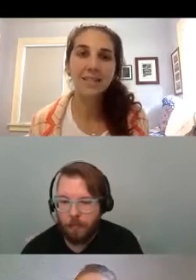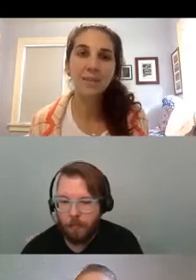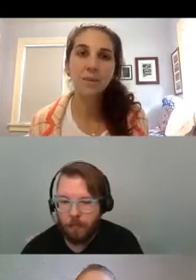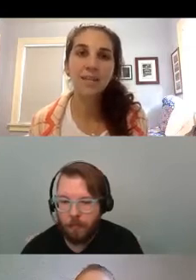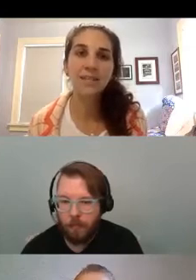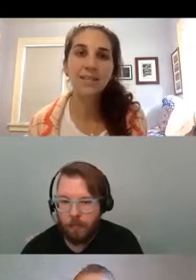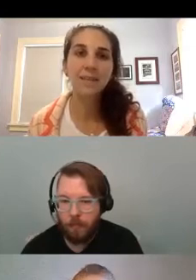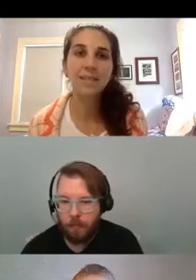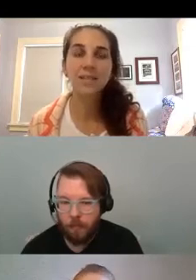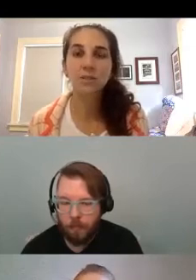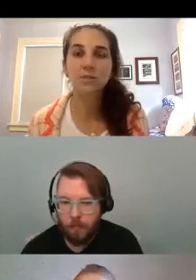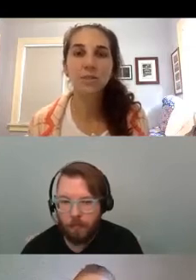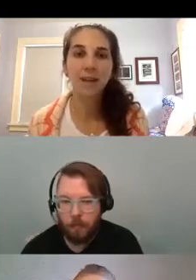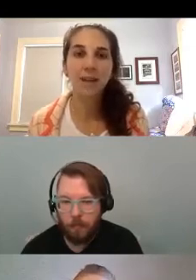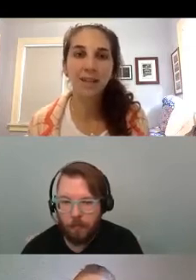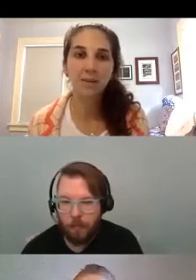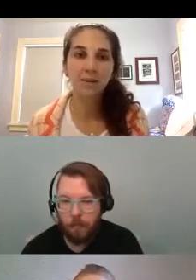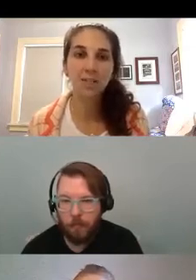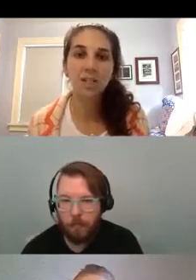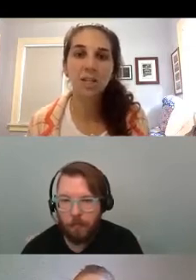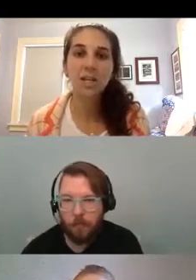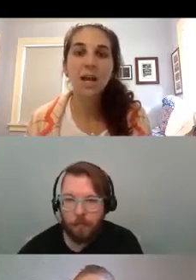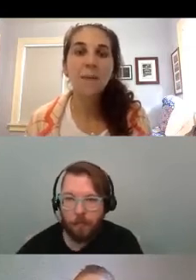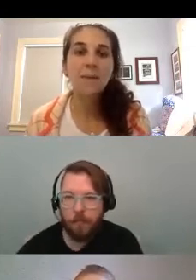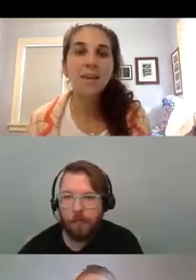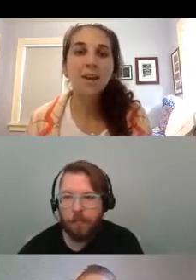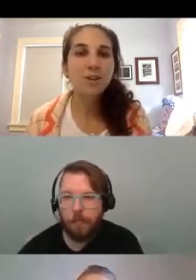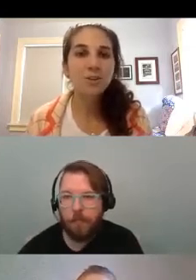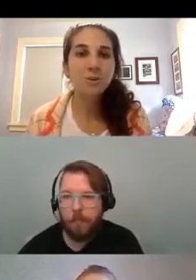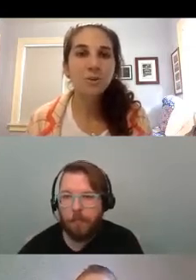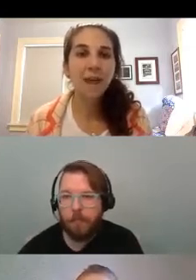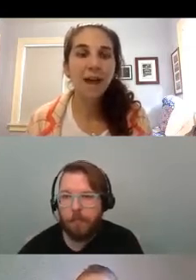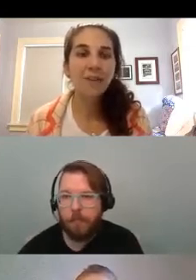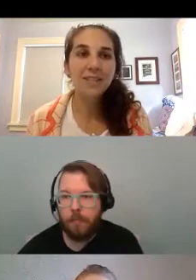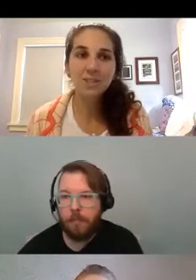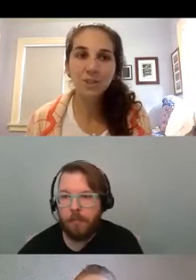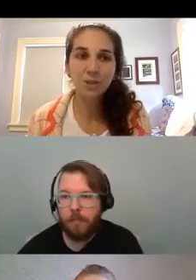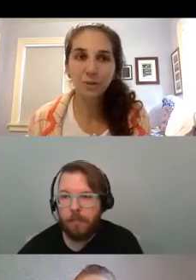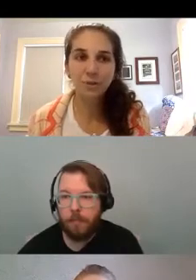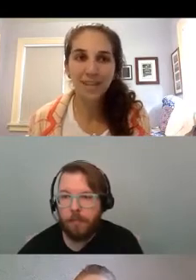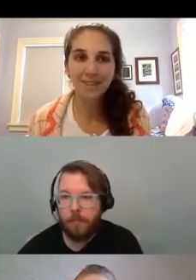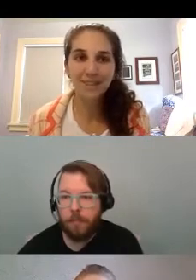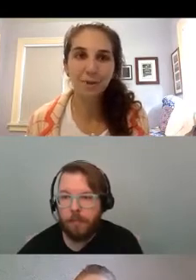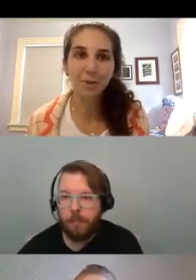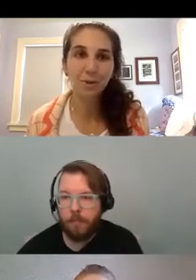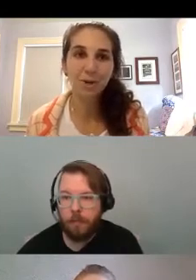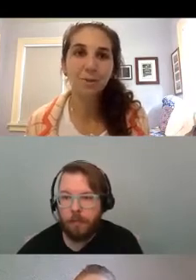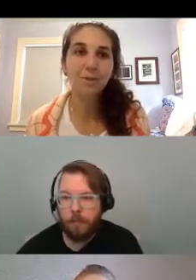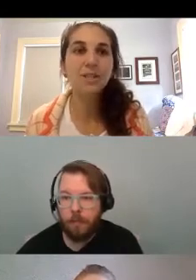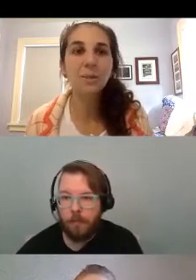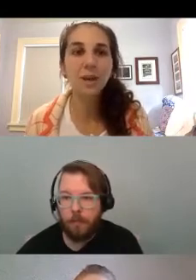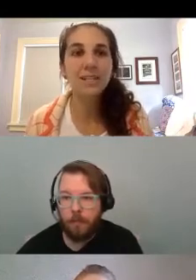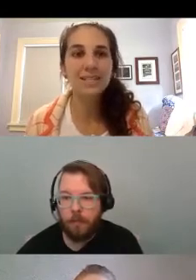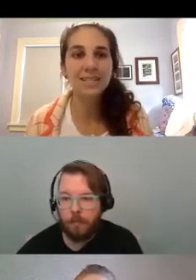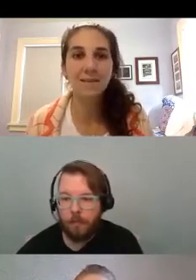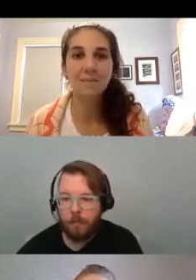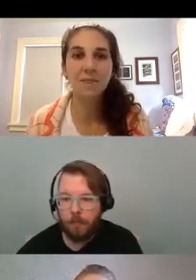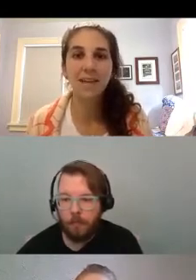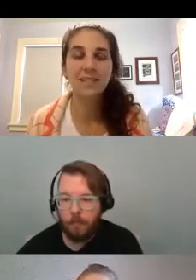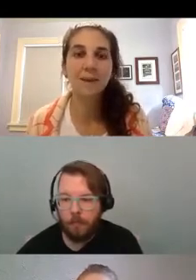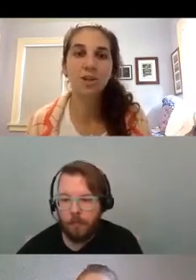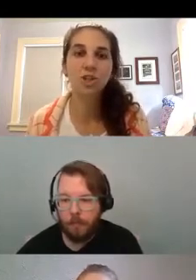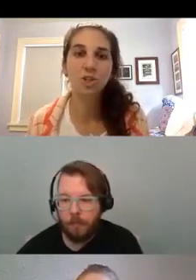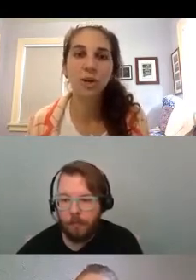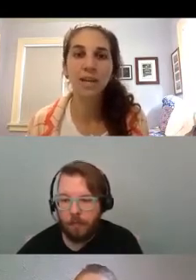guided someone in the space and used their body language, and also how they showed enthusiasm for their work. We really wanted a team